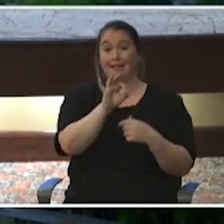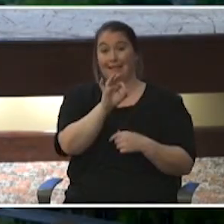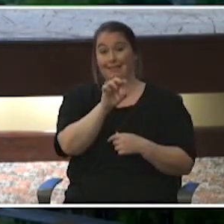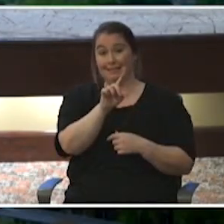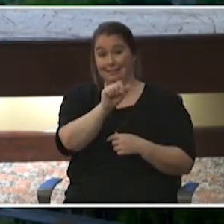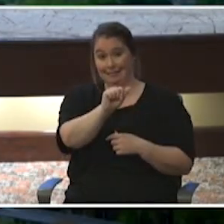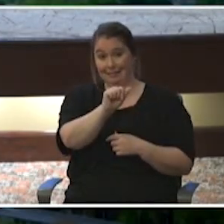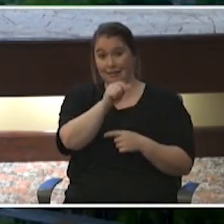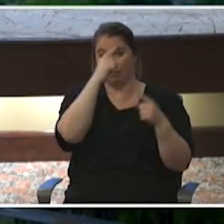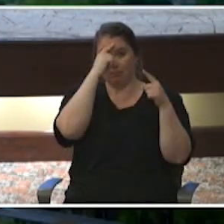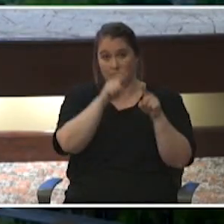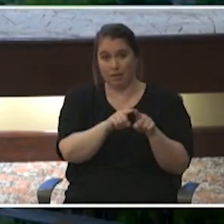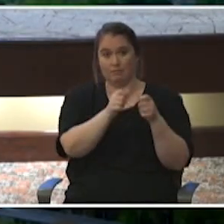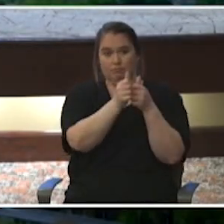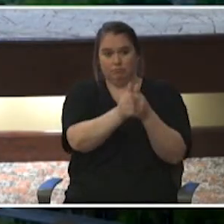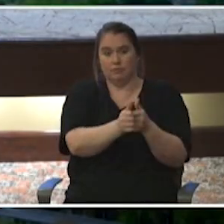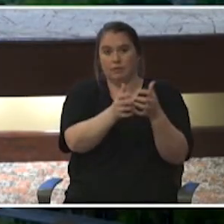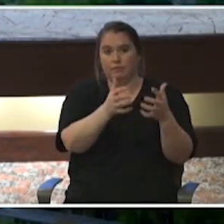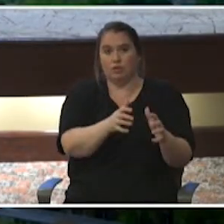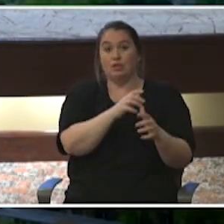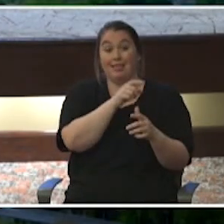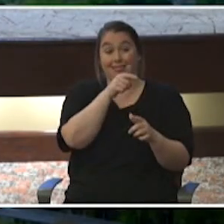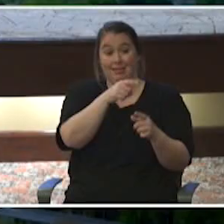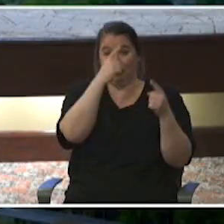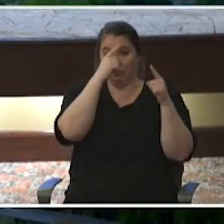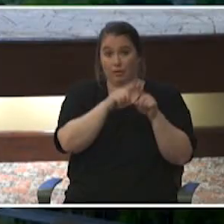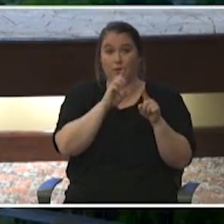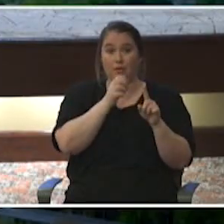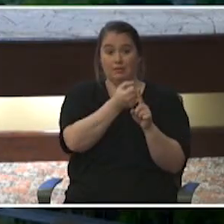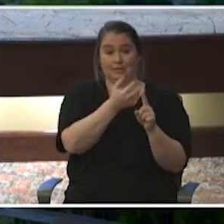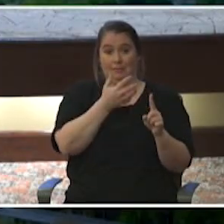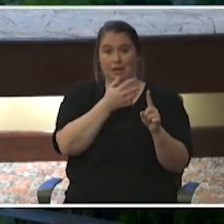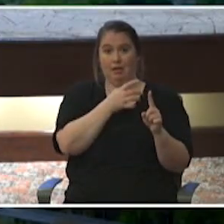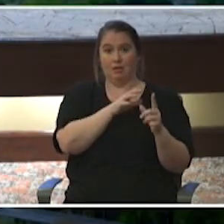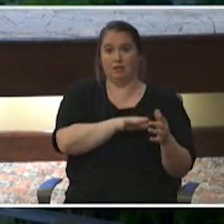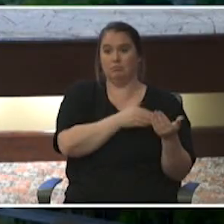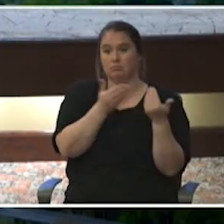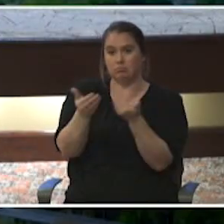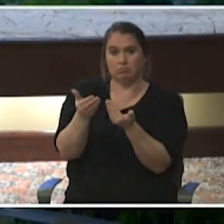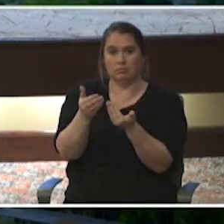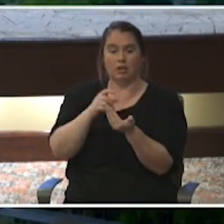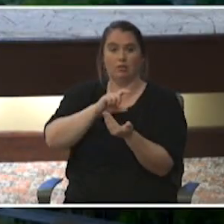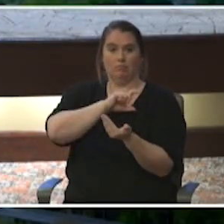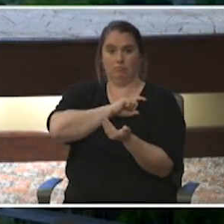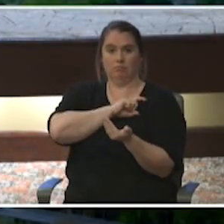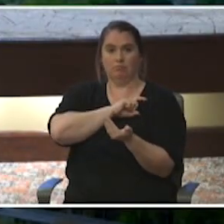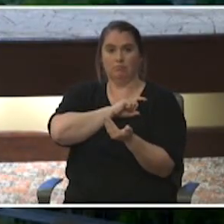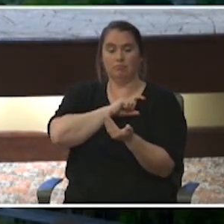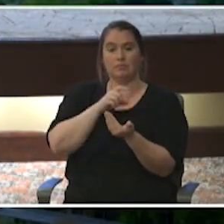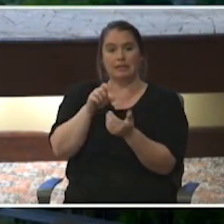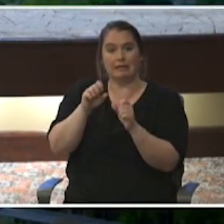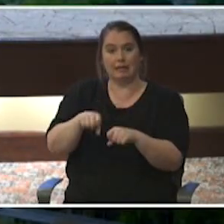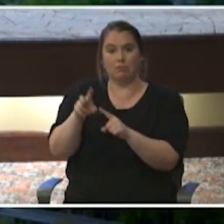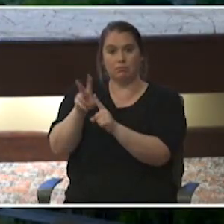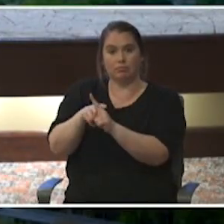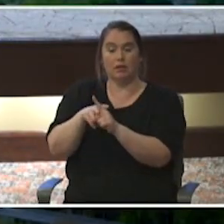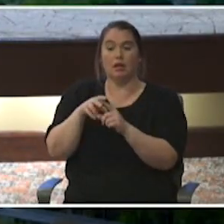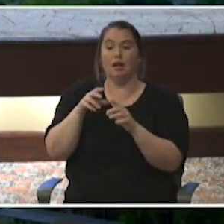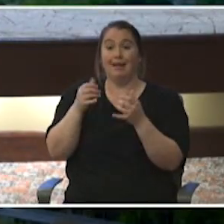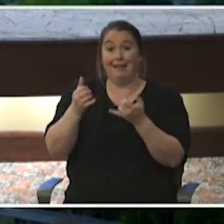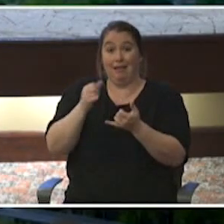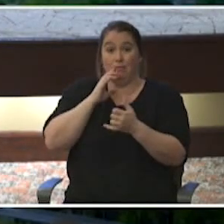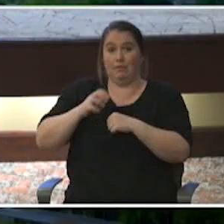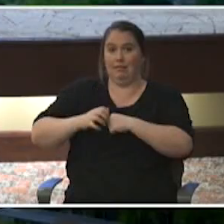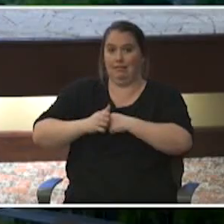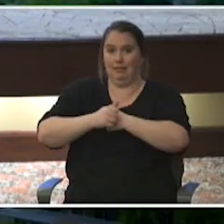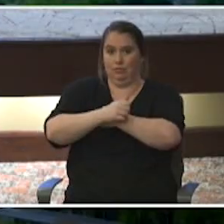physicals to the fire department, but this agreement will expand the program to the police department and will now also include Gallery cancer screening, which can detect